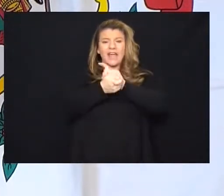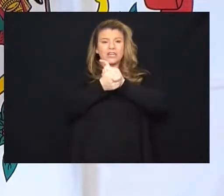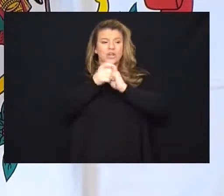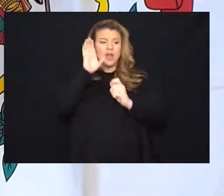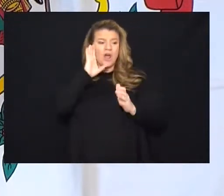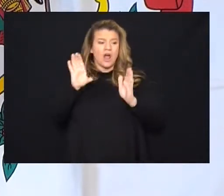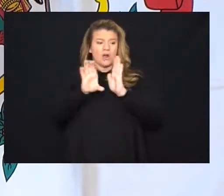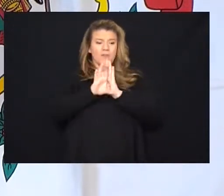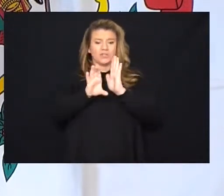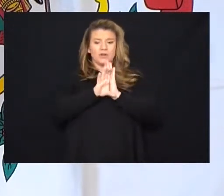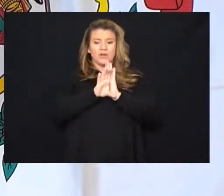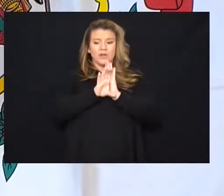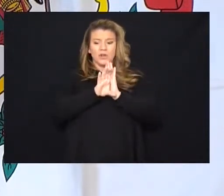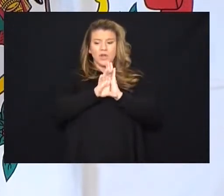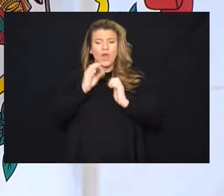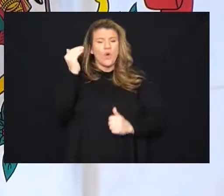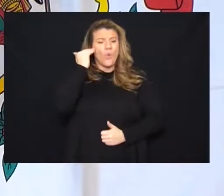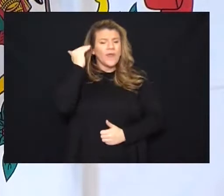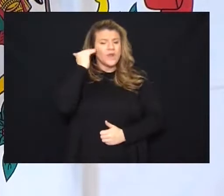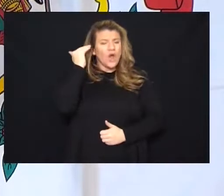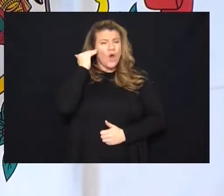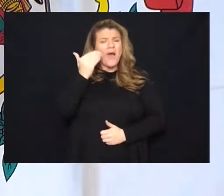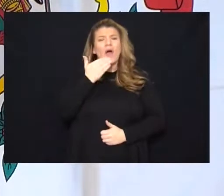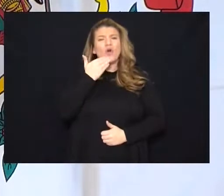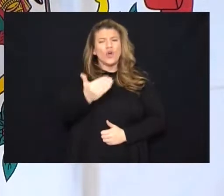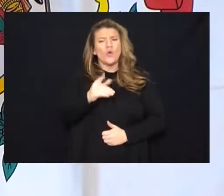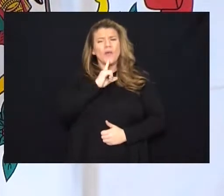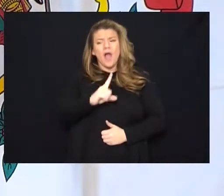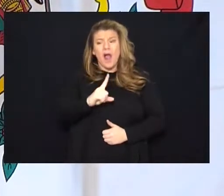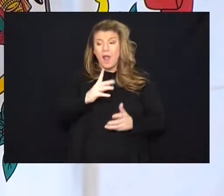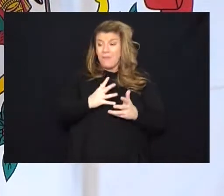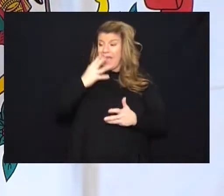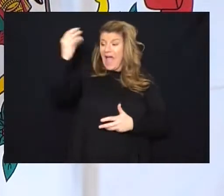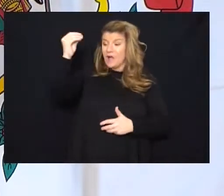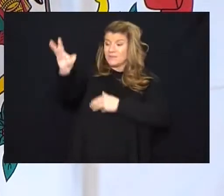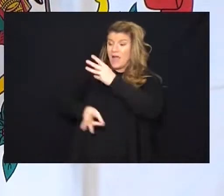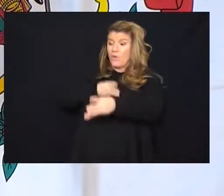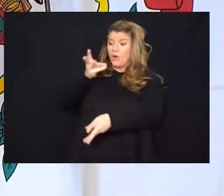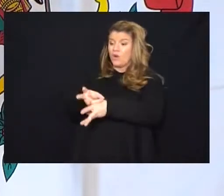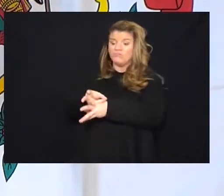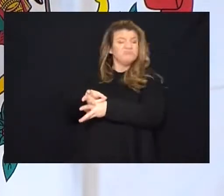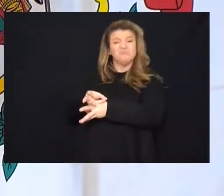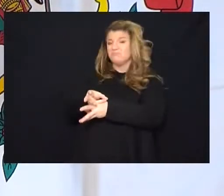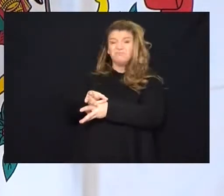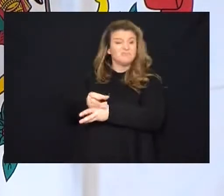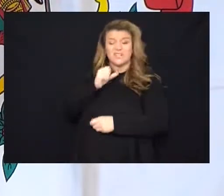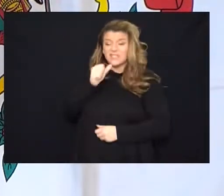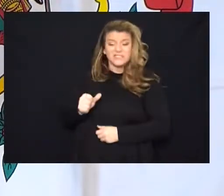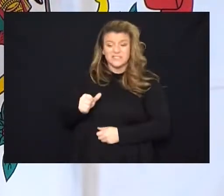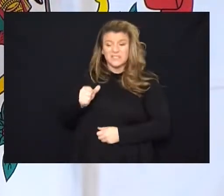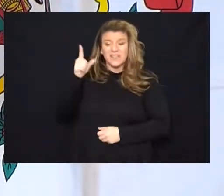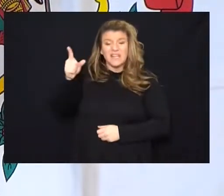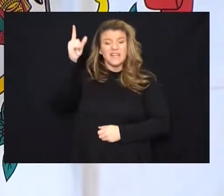good we really are, but the outside world doesn't. The outside world thinks we're poor and backward